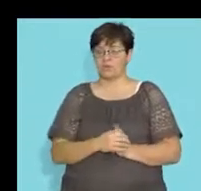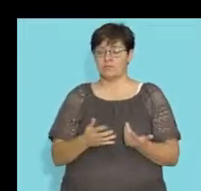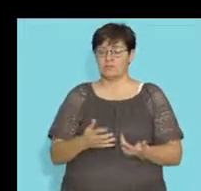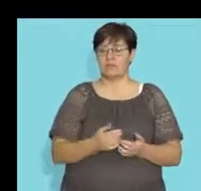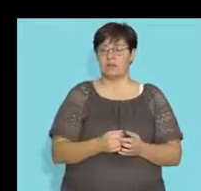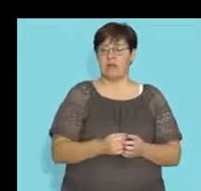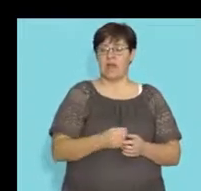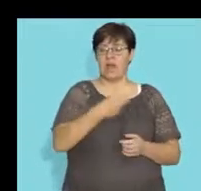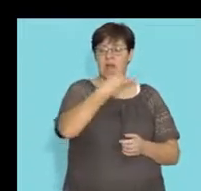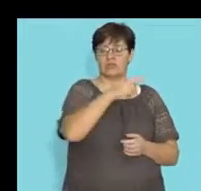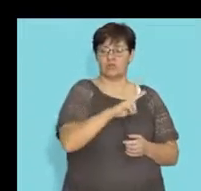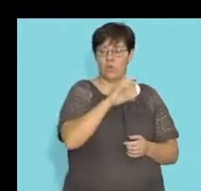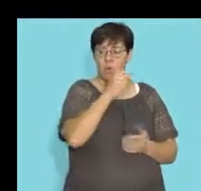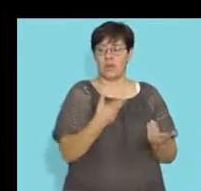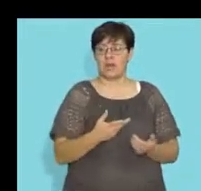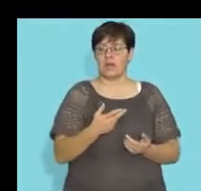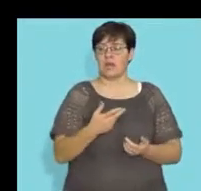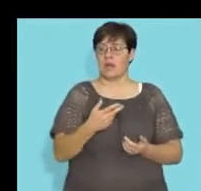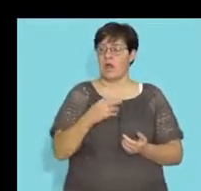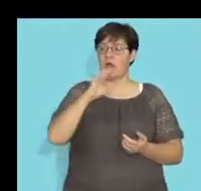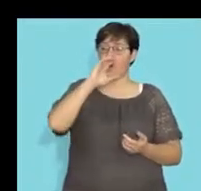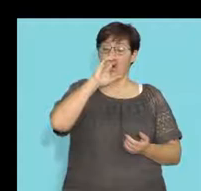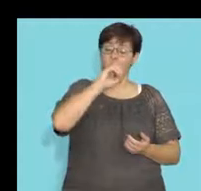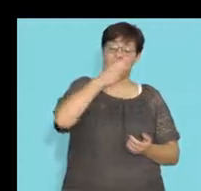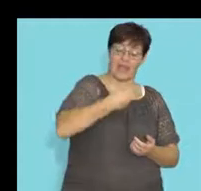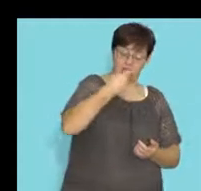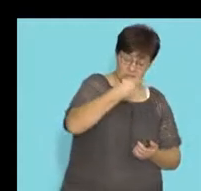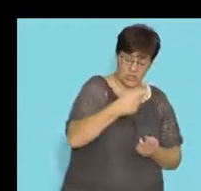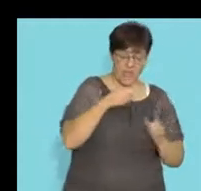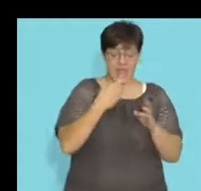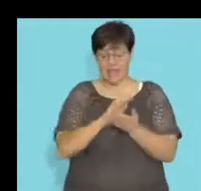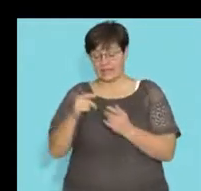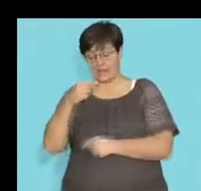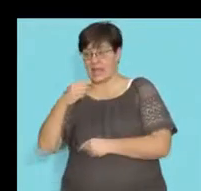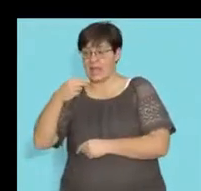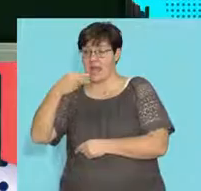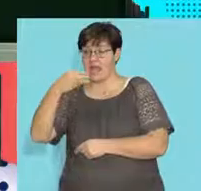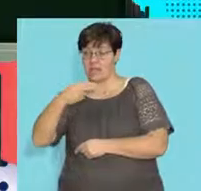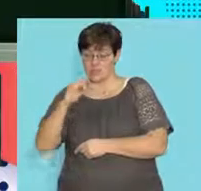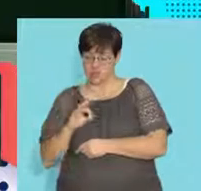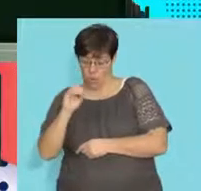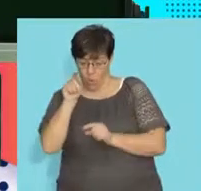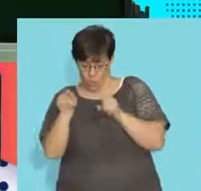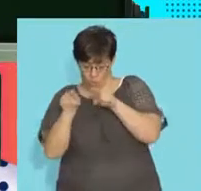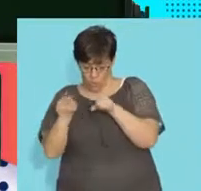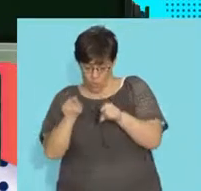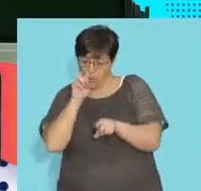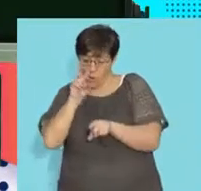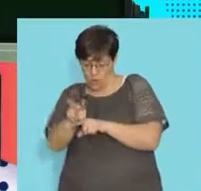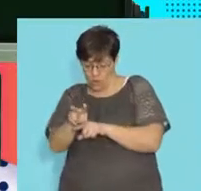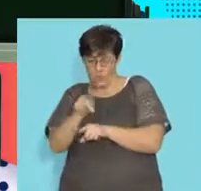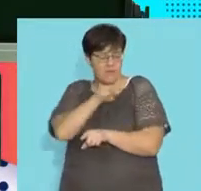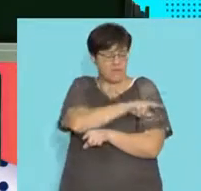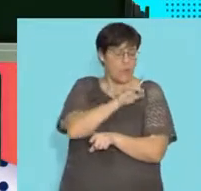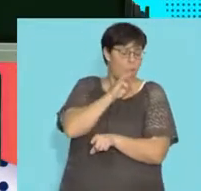When we look at the hydronium ions and the hydroxide ion concentration, because we have 2